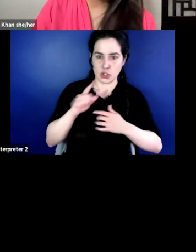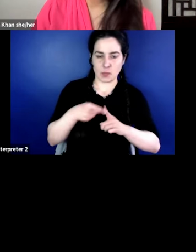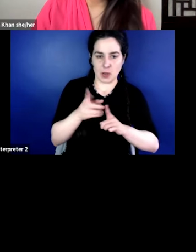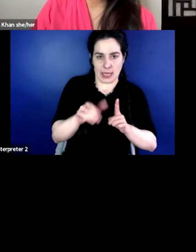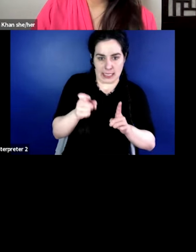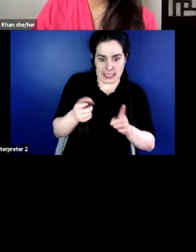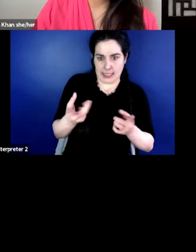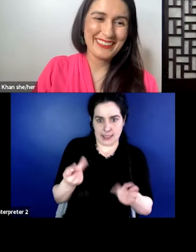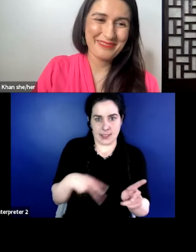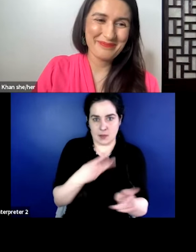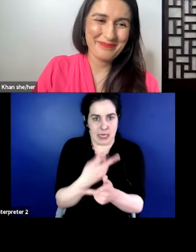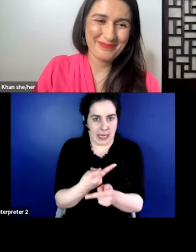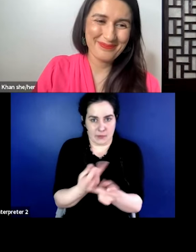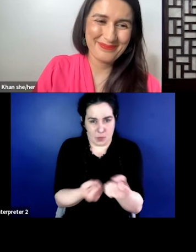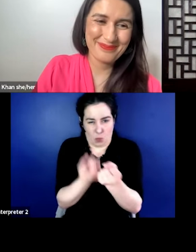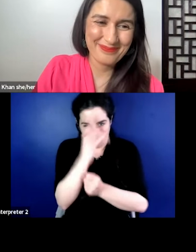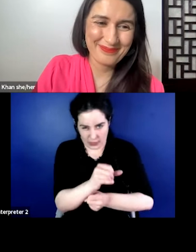And now I'm going to pass it on to Brittany.